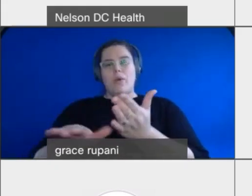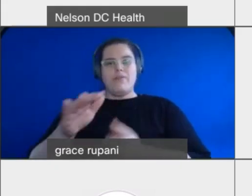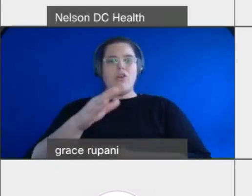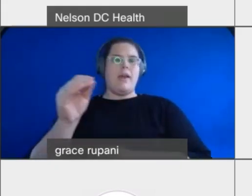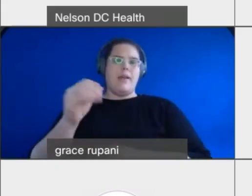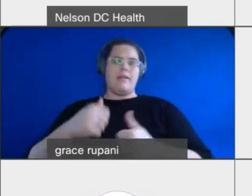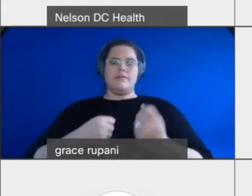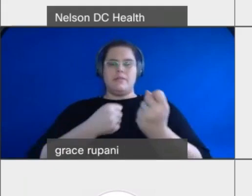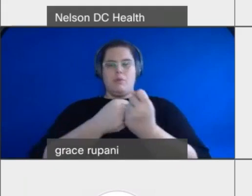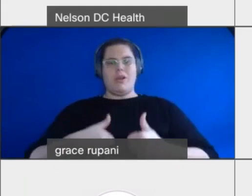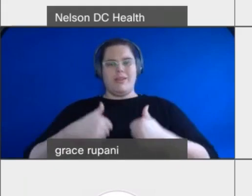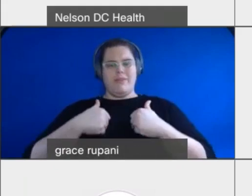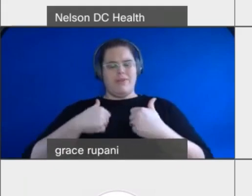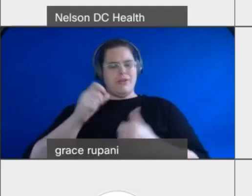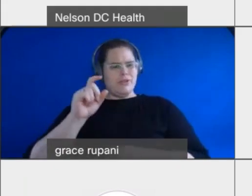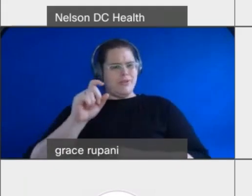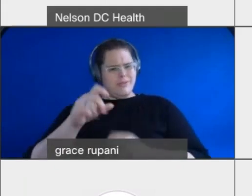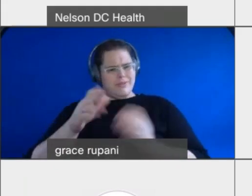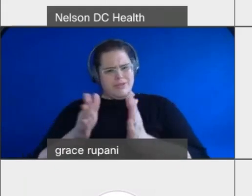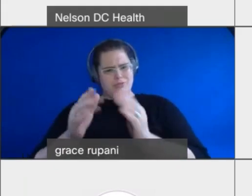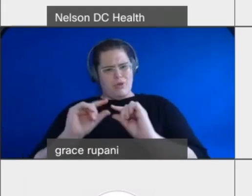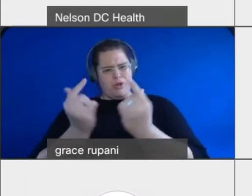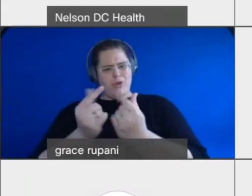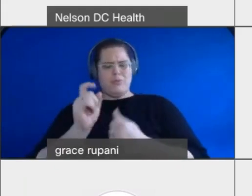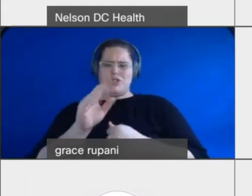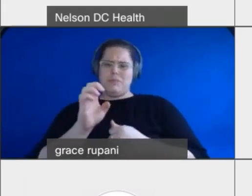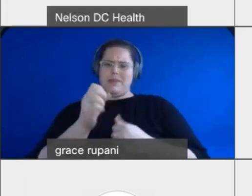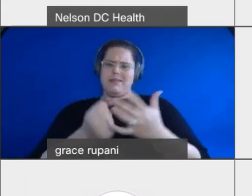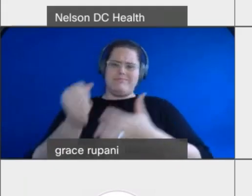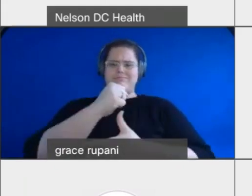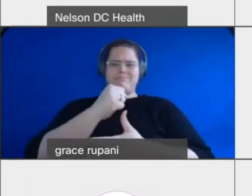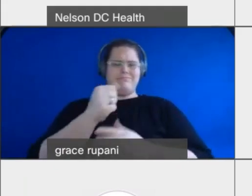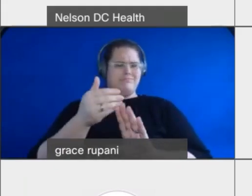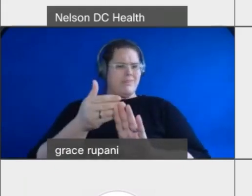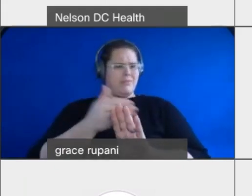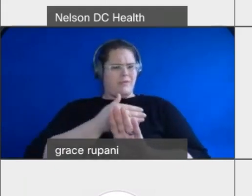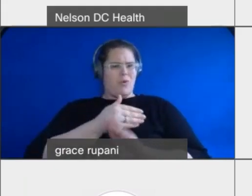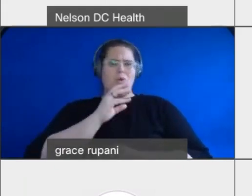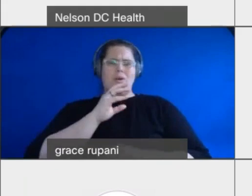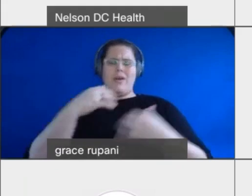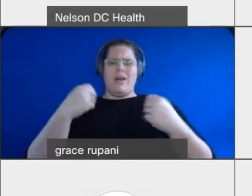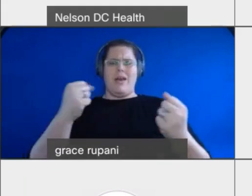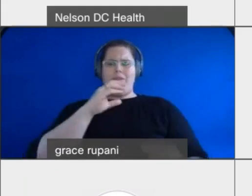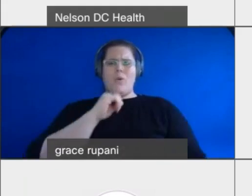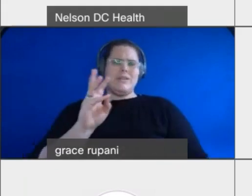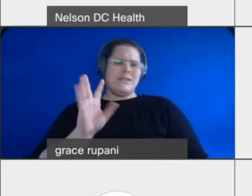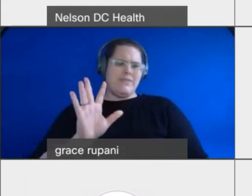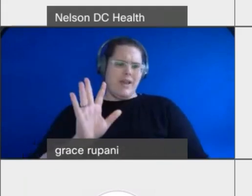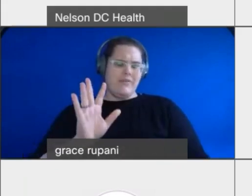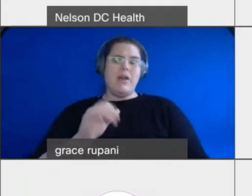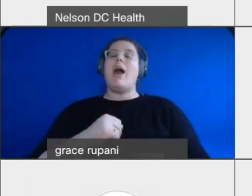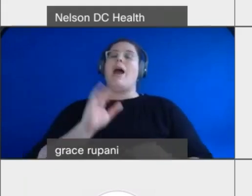of healthy 65 to 74-year-olds. I will just say that when I presented that group as